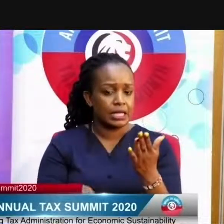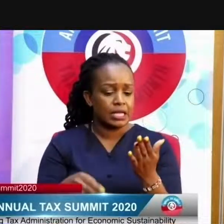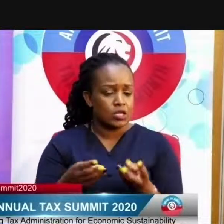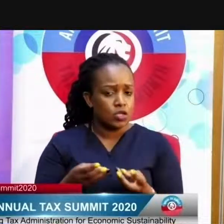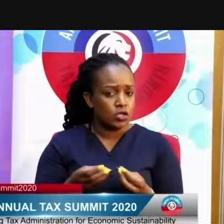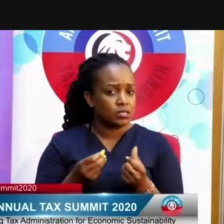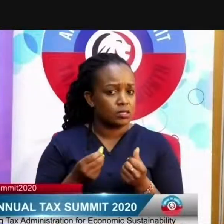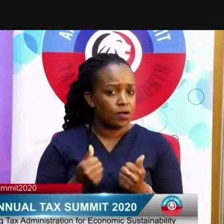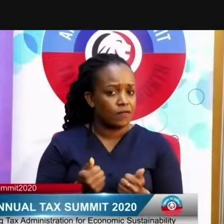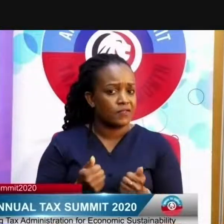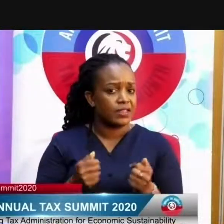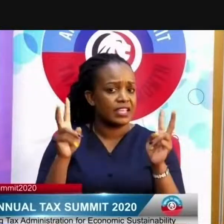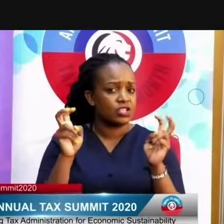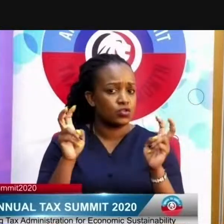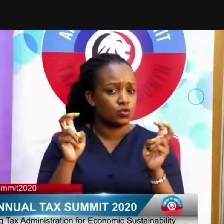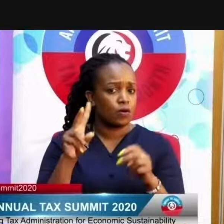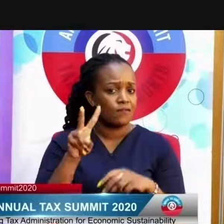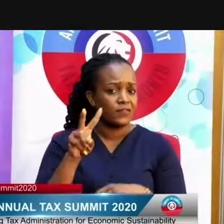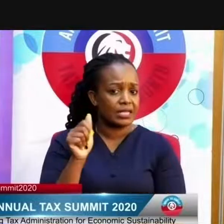VAT